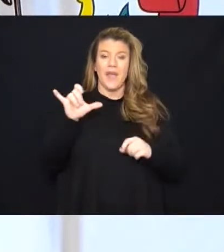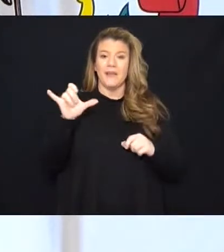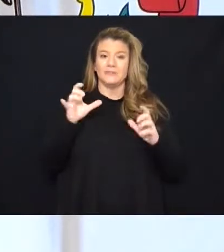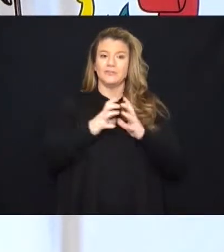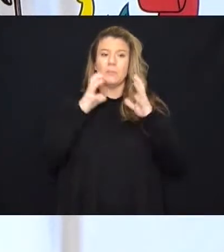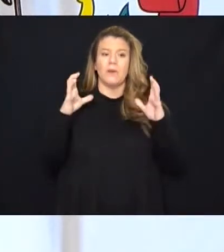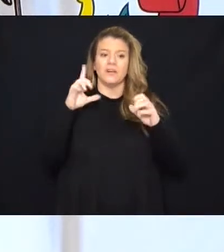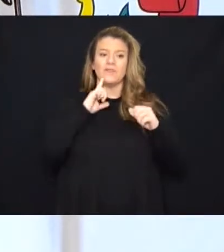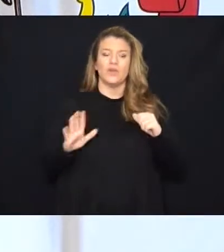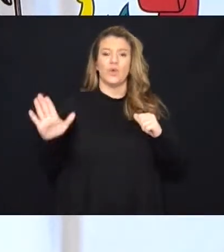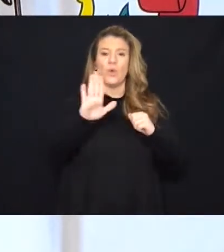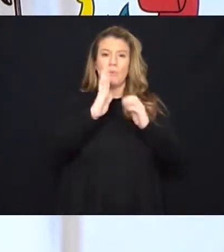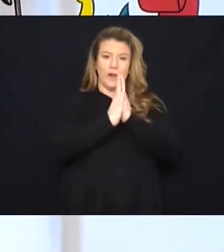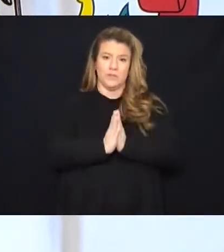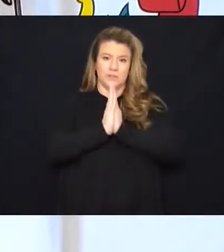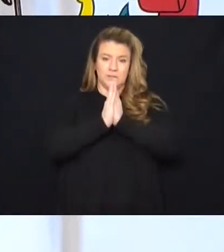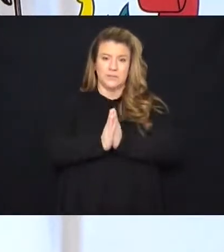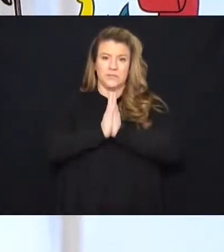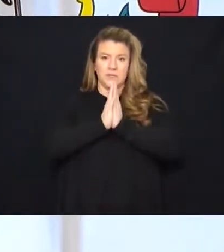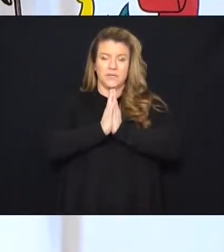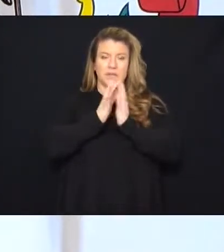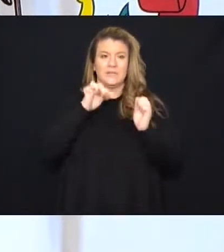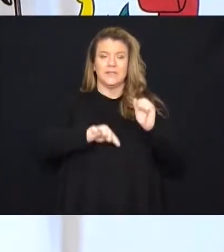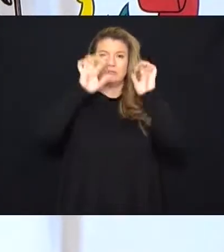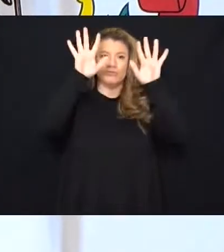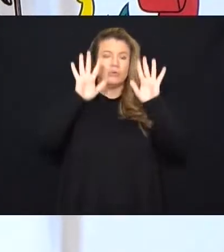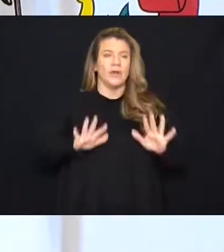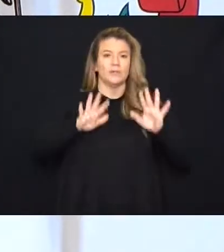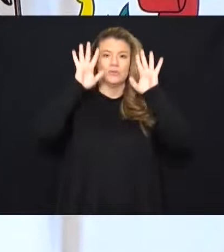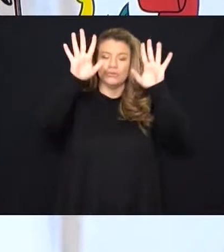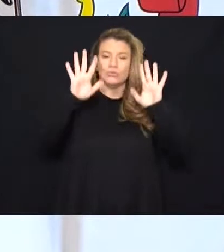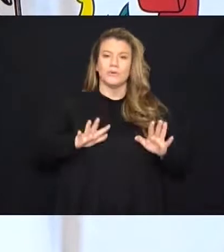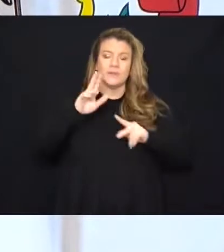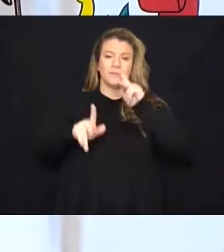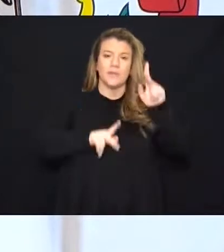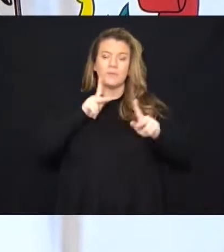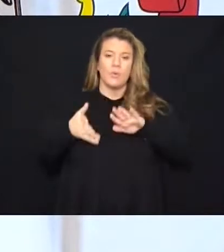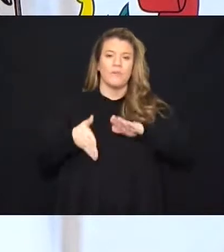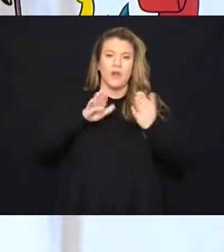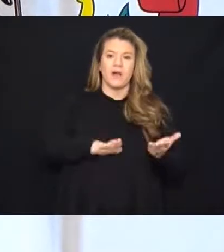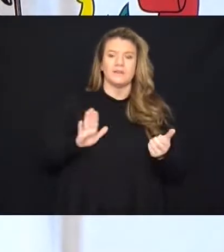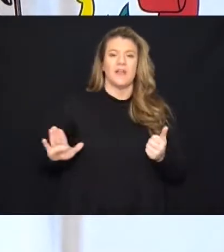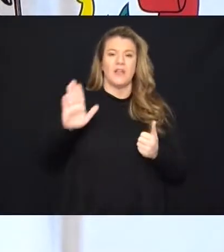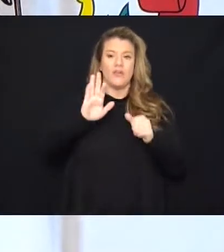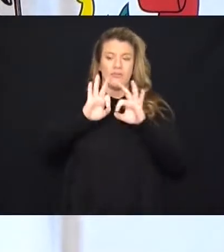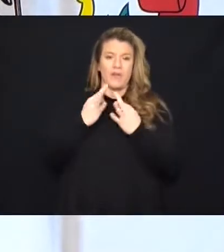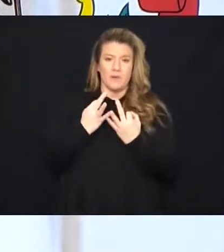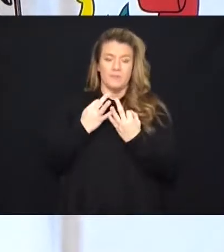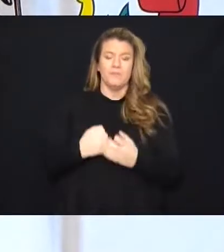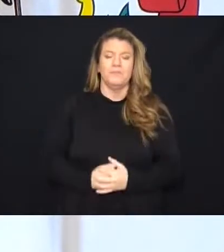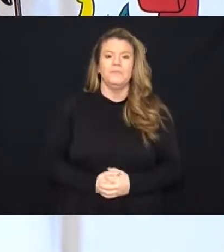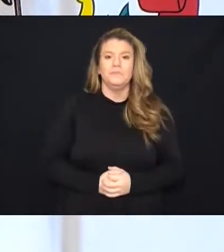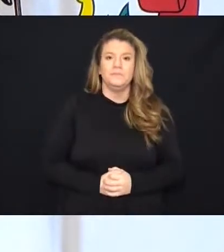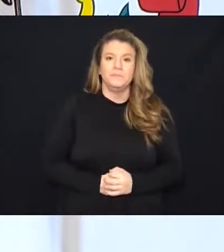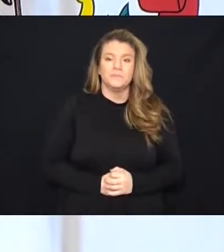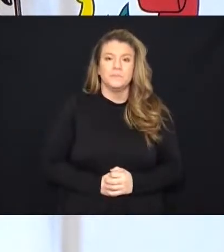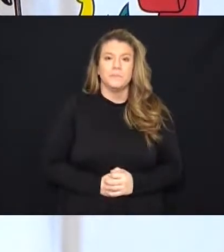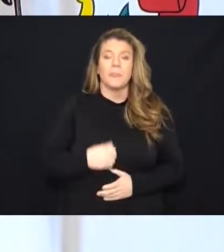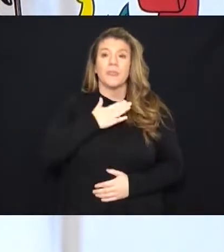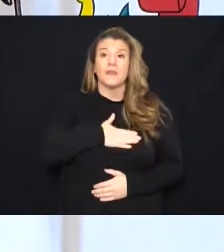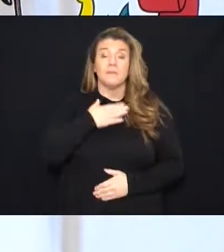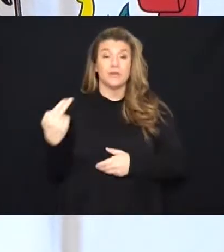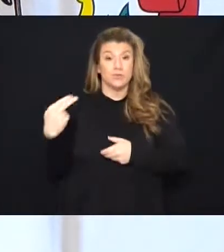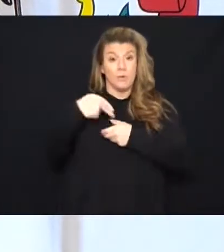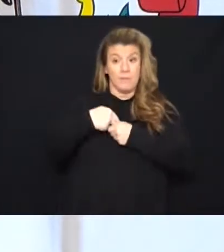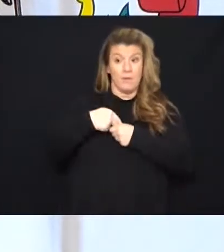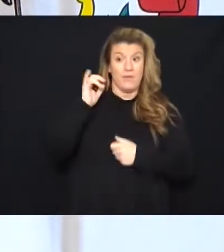for your prayers for these great, great, great people that we've lost and all their loved ones. So please join me